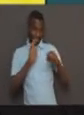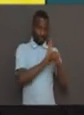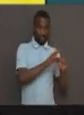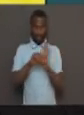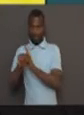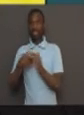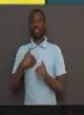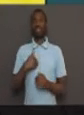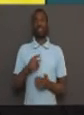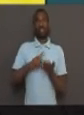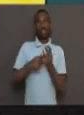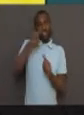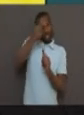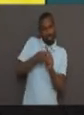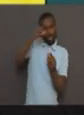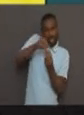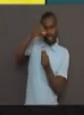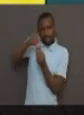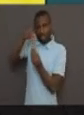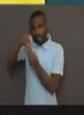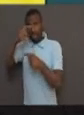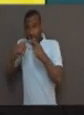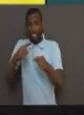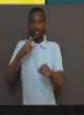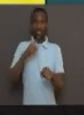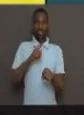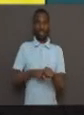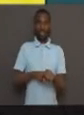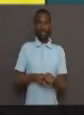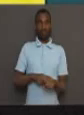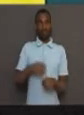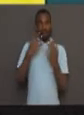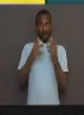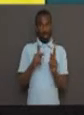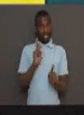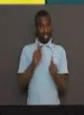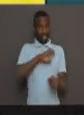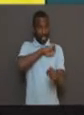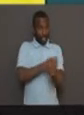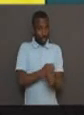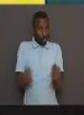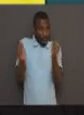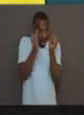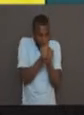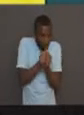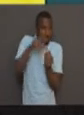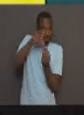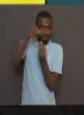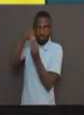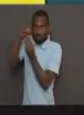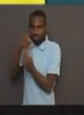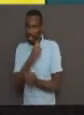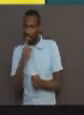repel one another. As temperature increases, so does the